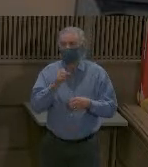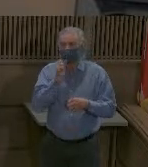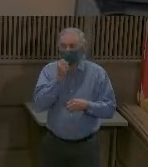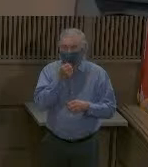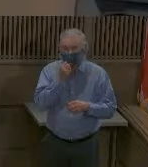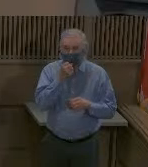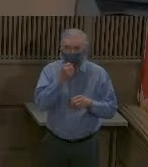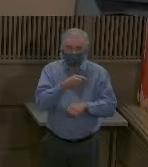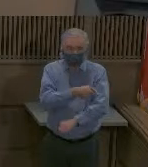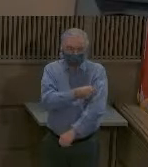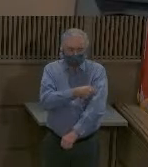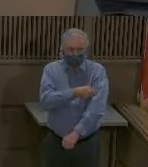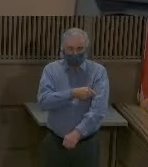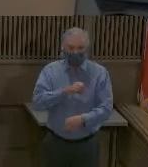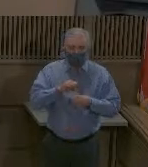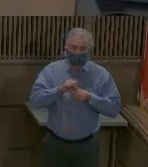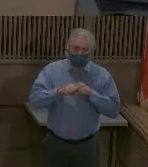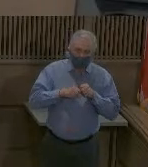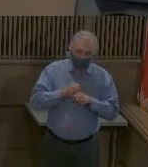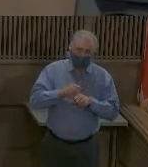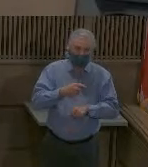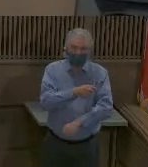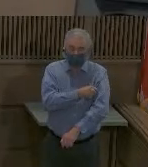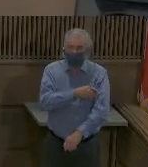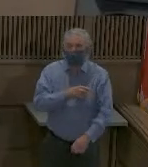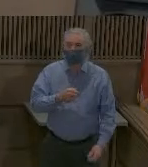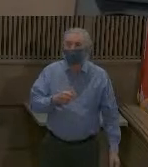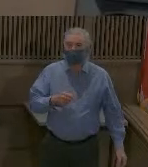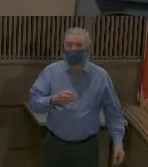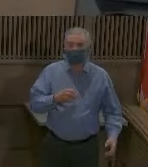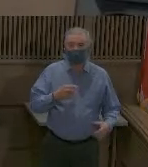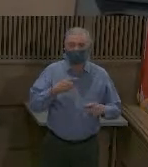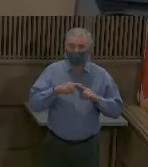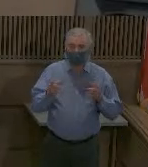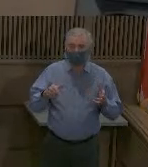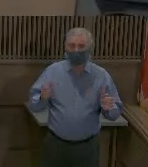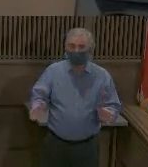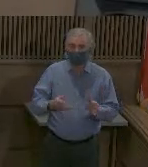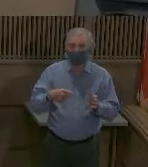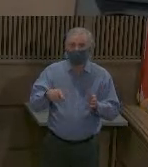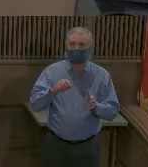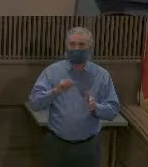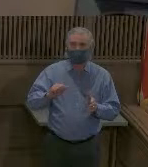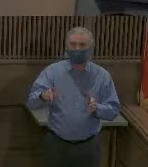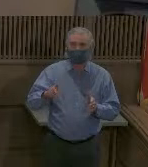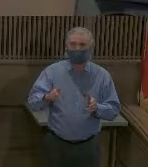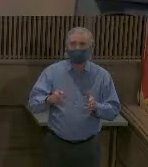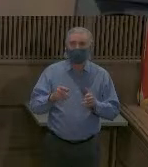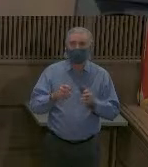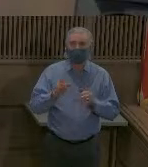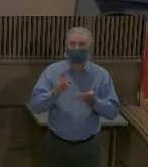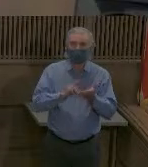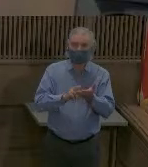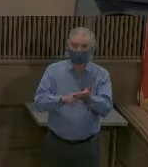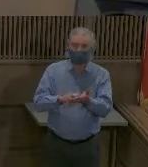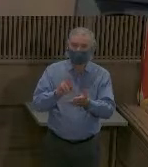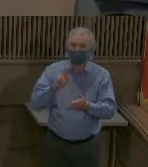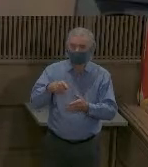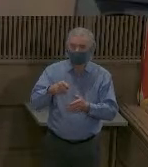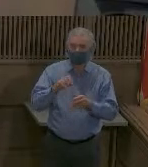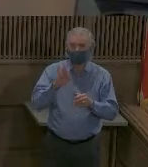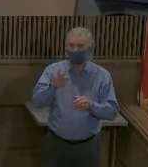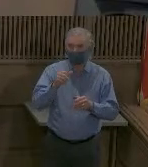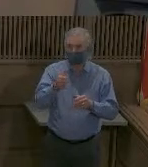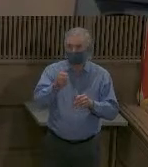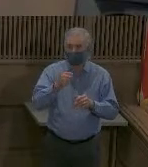tetanus shot, you also experience that. So I strongly encourage everyone to sign up for a vaccine if they're 65 years